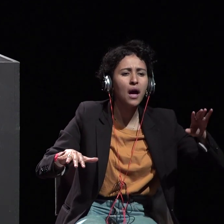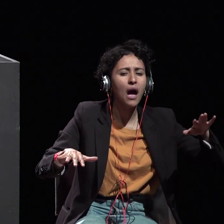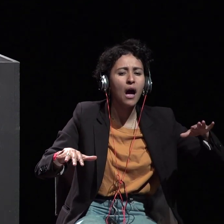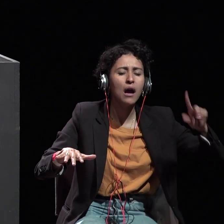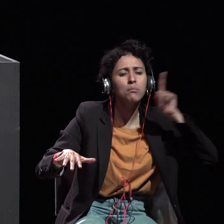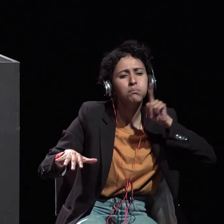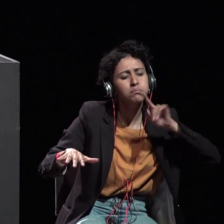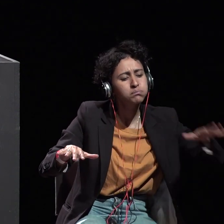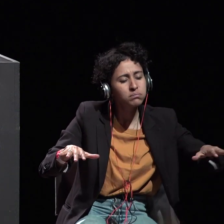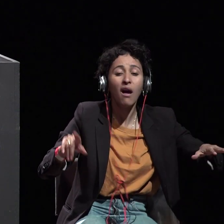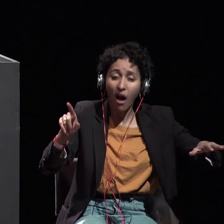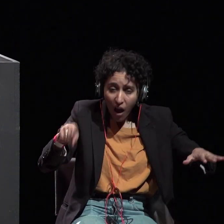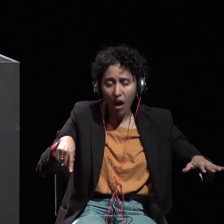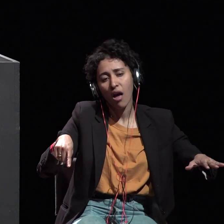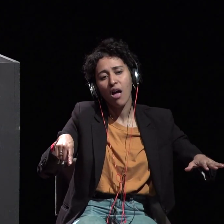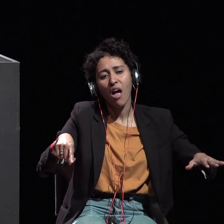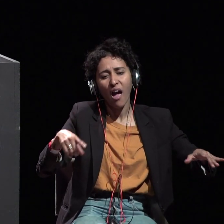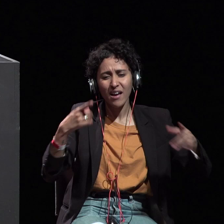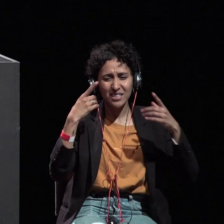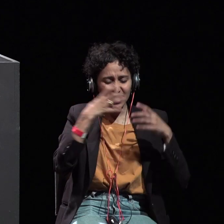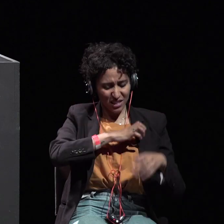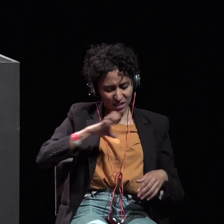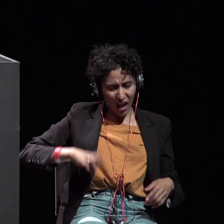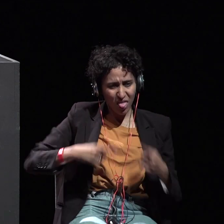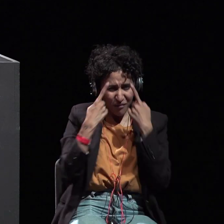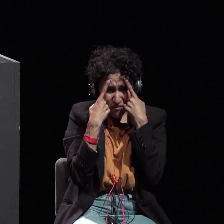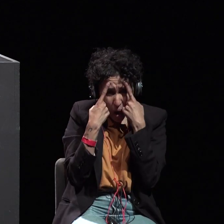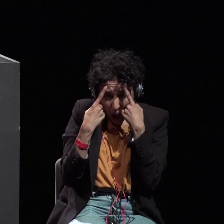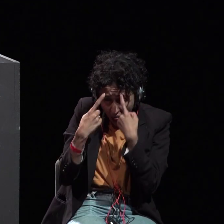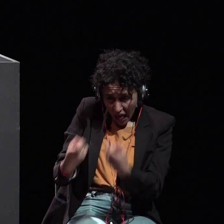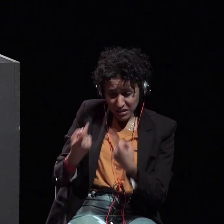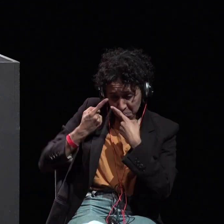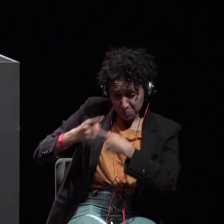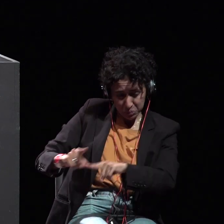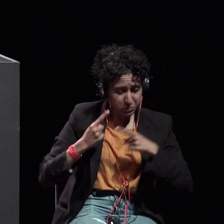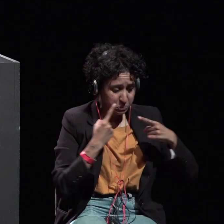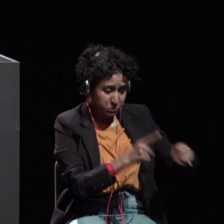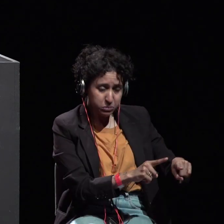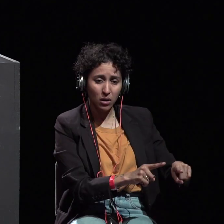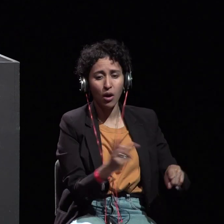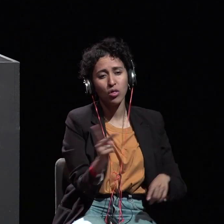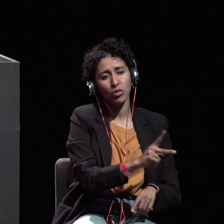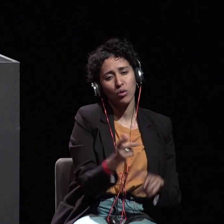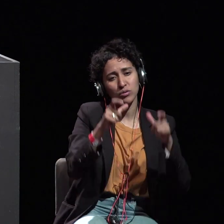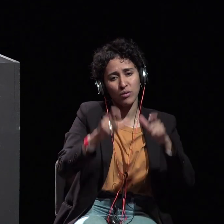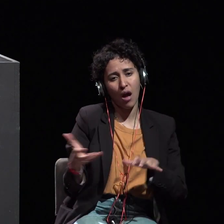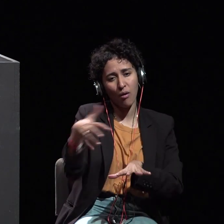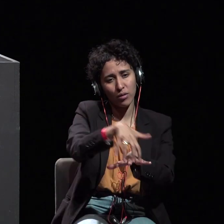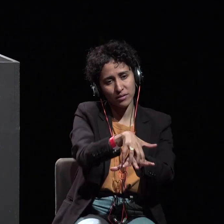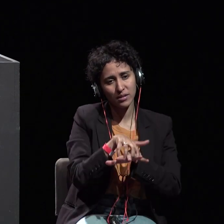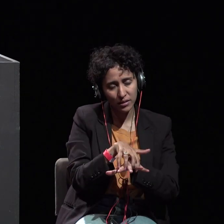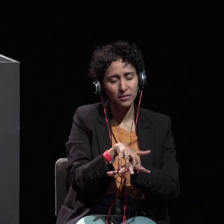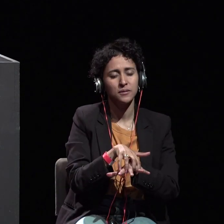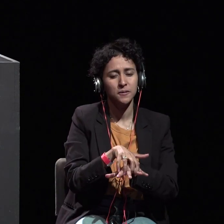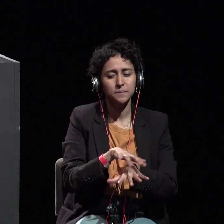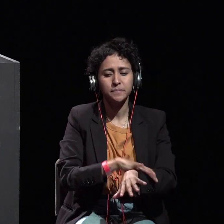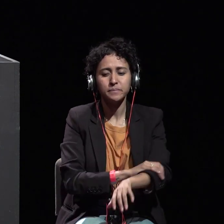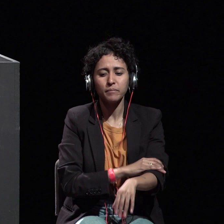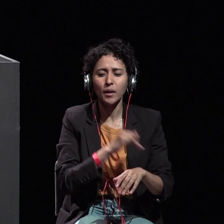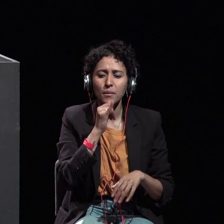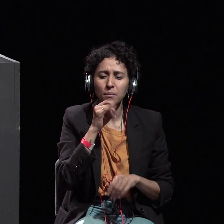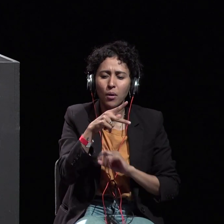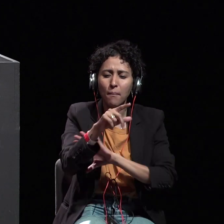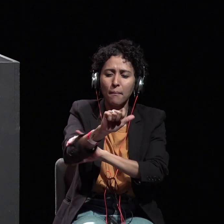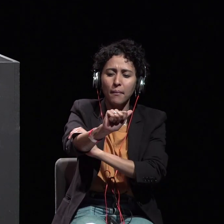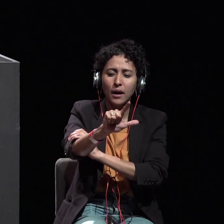connection was made concrete that summer as Palestinians tweeted Ferguson activists with tips on how to defend oneself against tear gas.